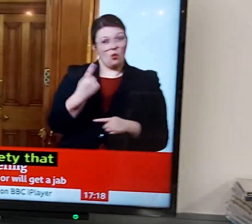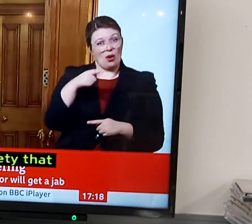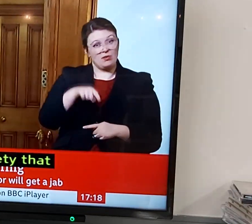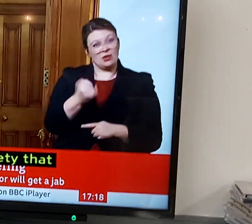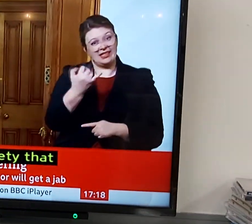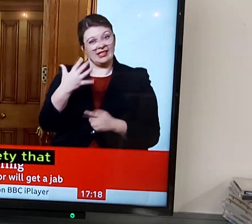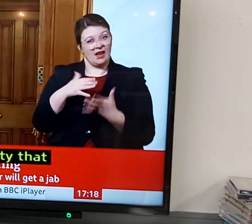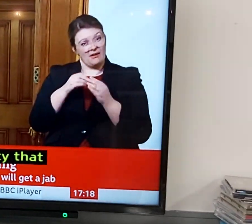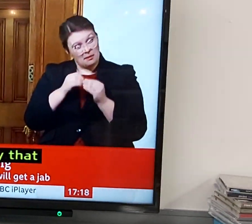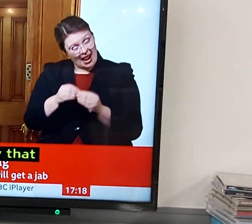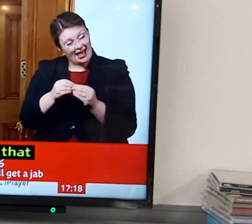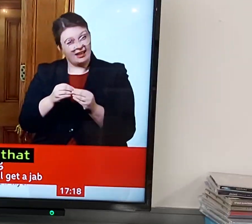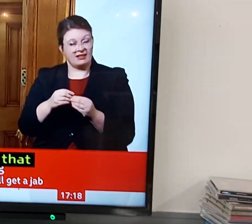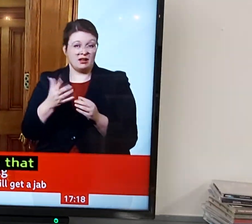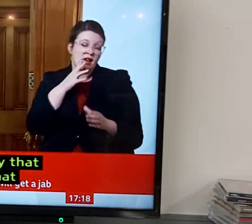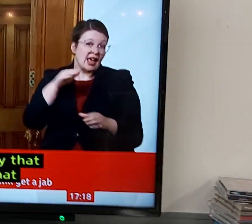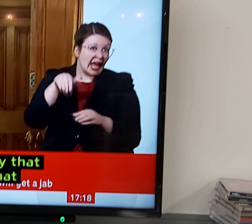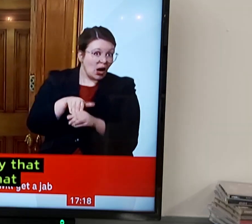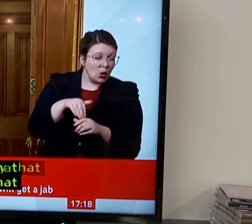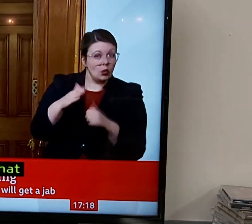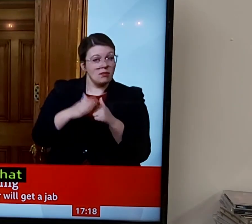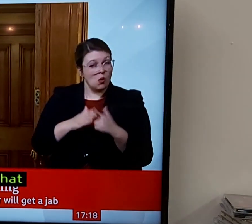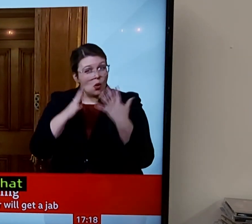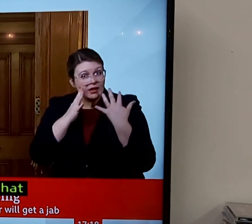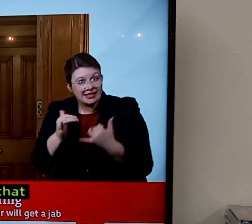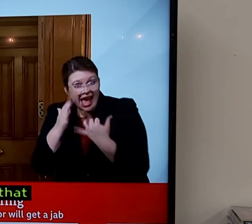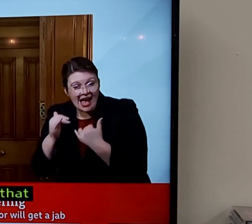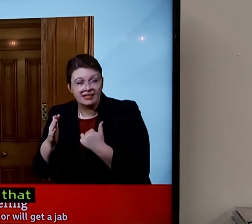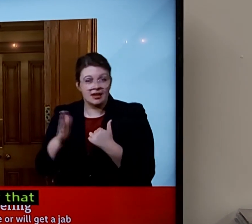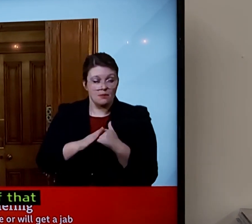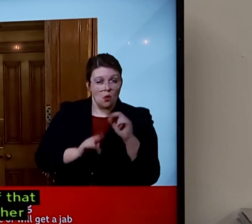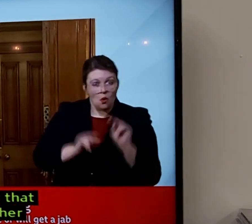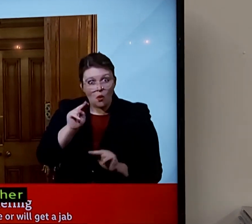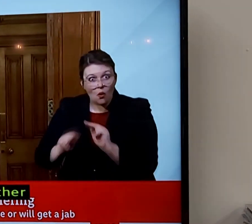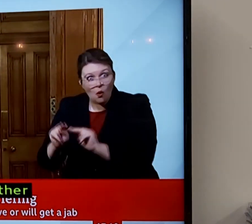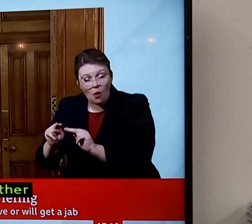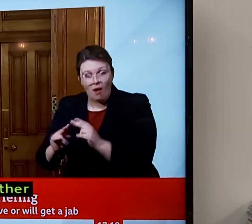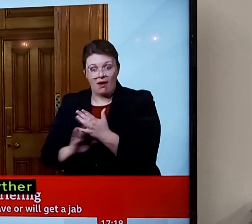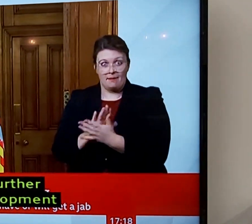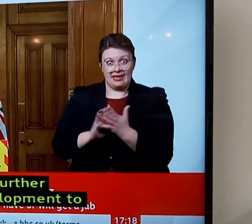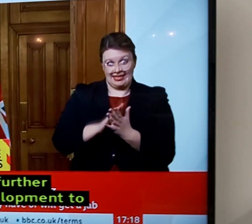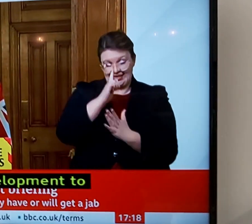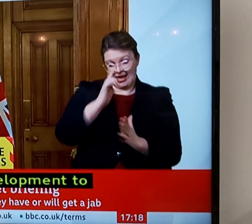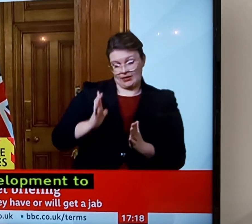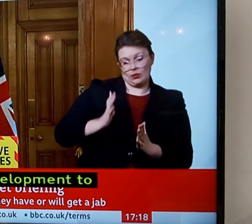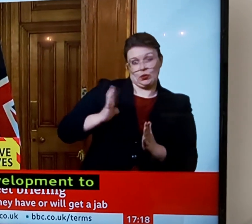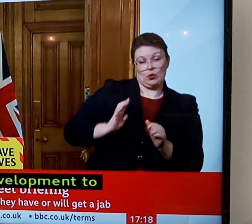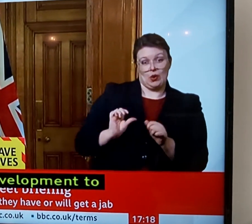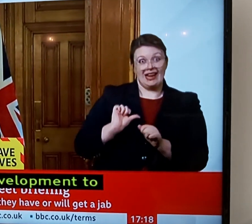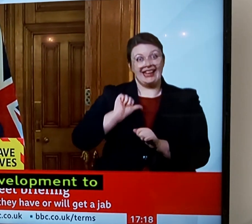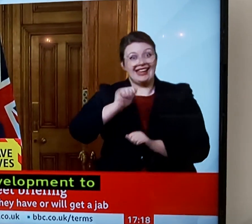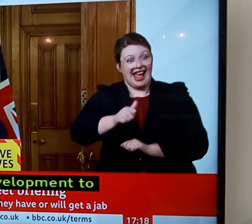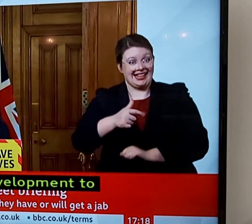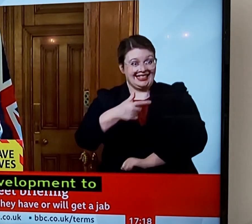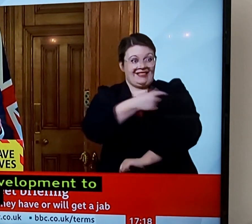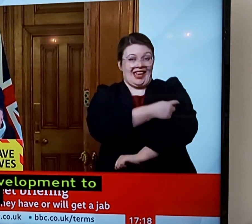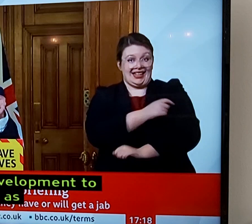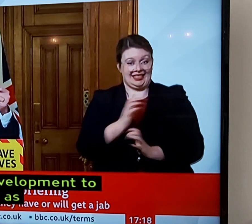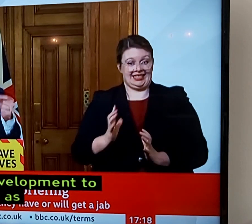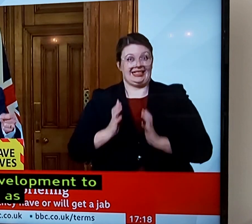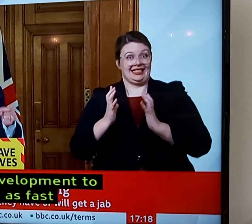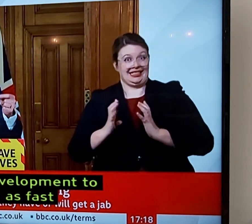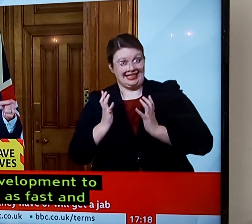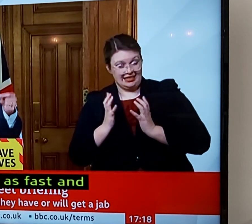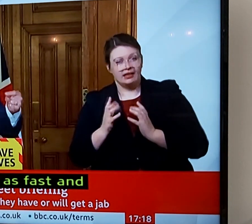make sure we are as fast and effective in developing the next generation of COVID vaccines, including